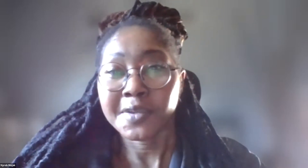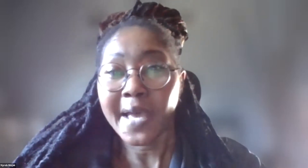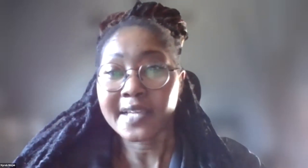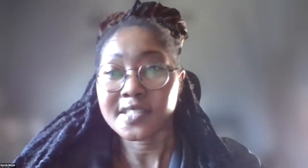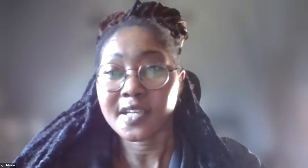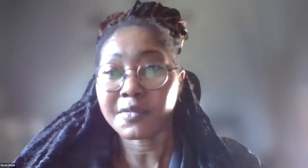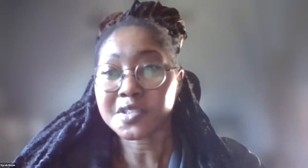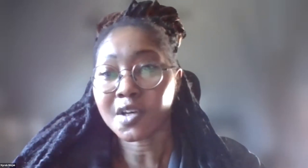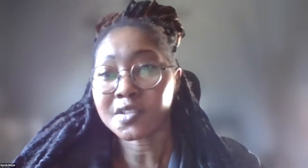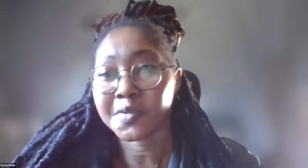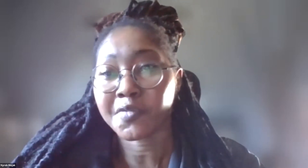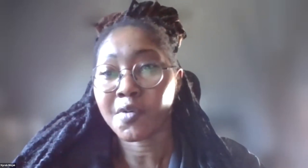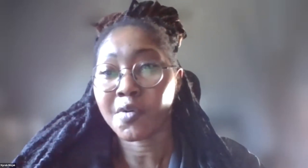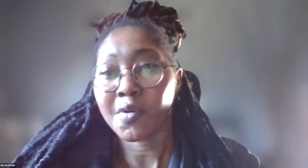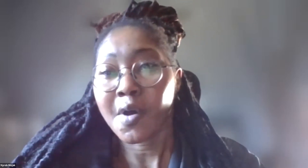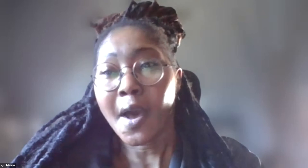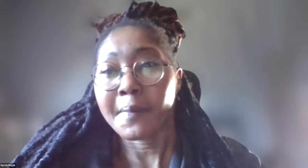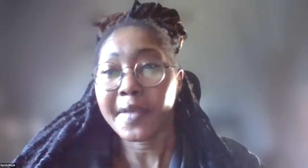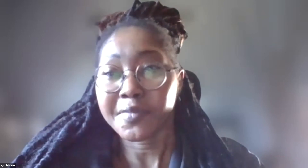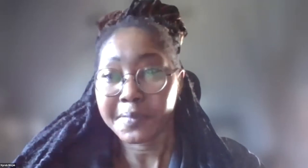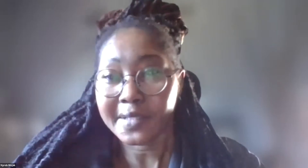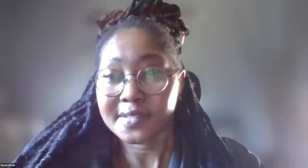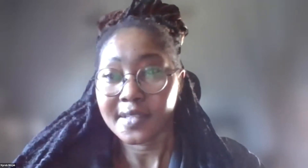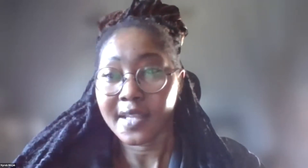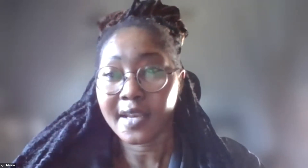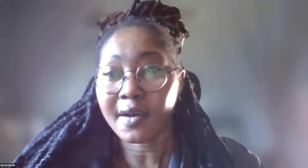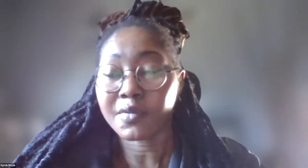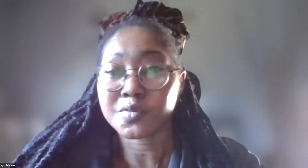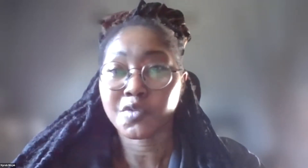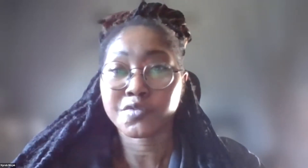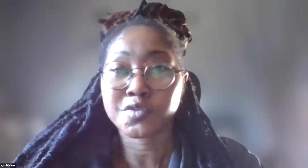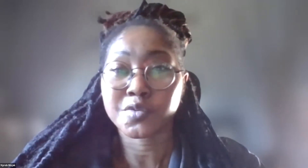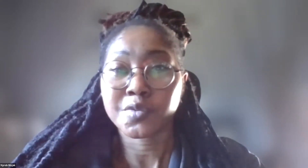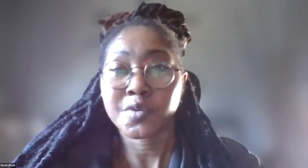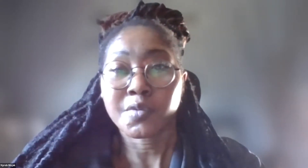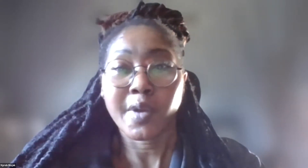2008. After my accident, I was in hospital for about 3 months, and then I was